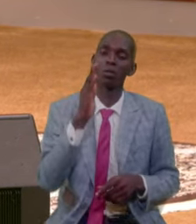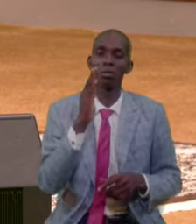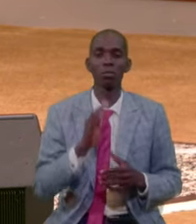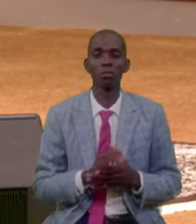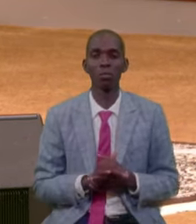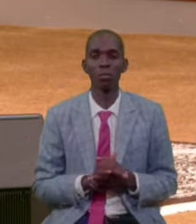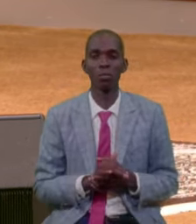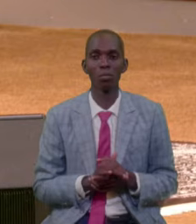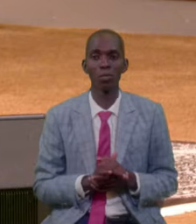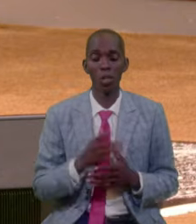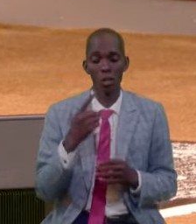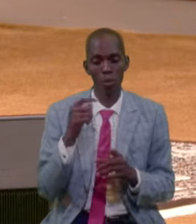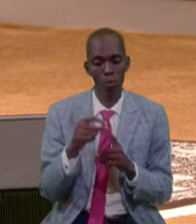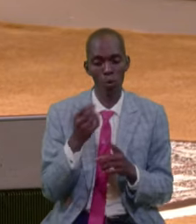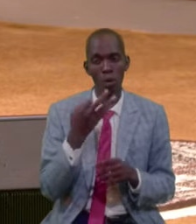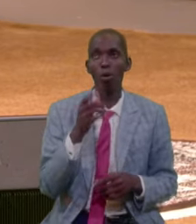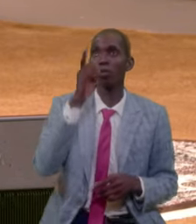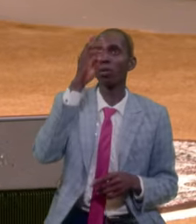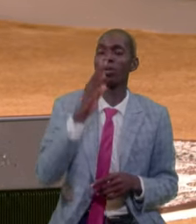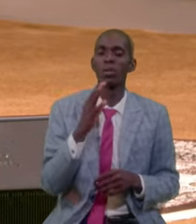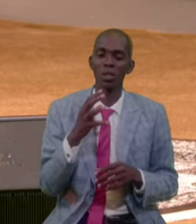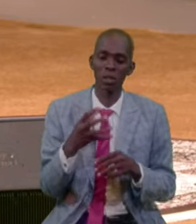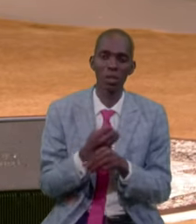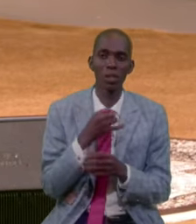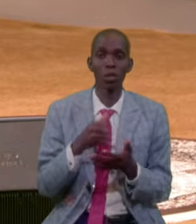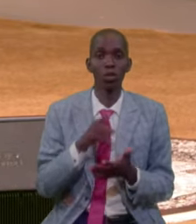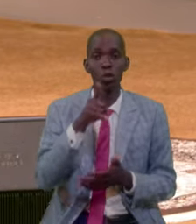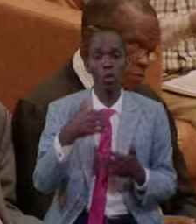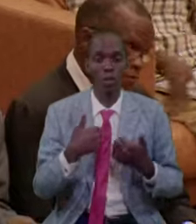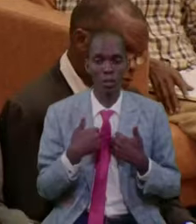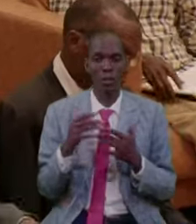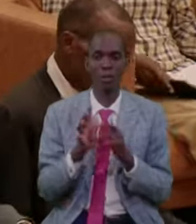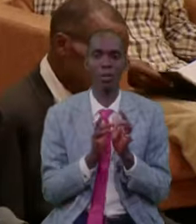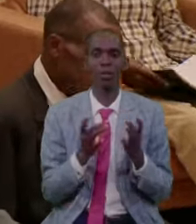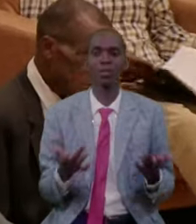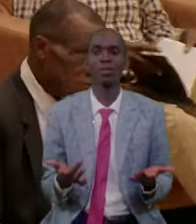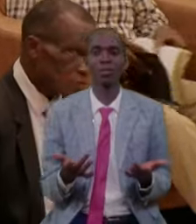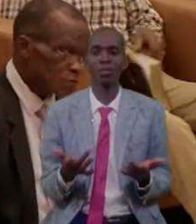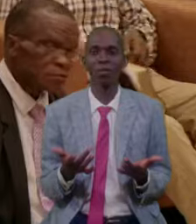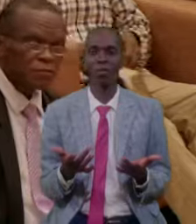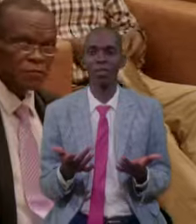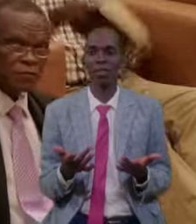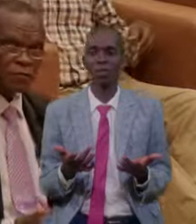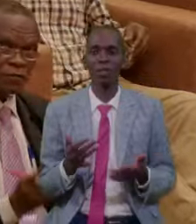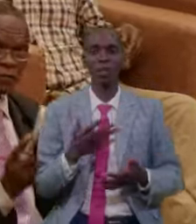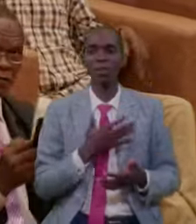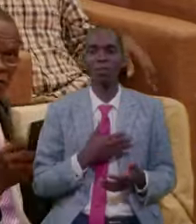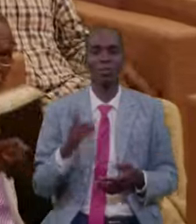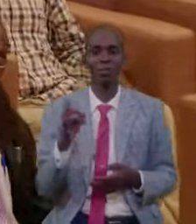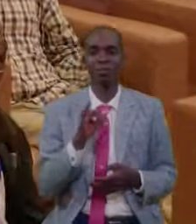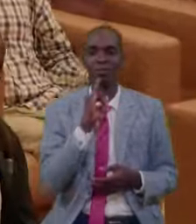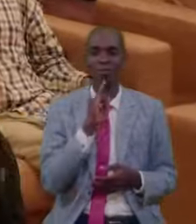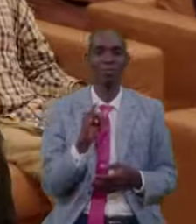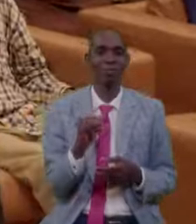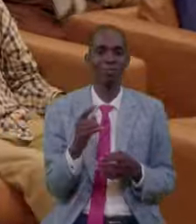God. The word of God. Take it. You have your Bible there? Where is it?